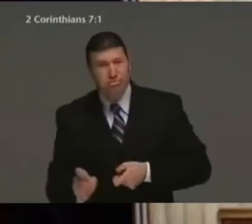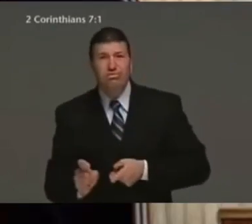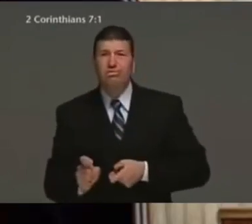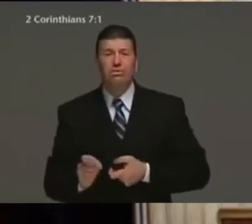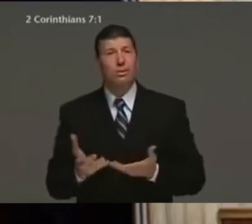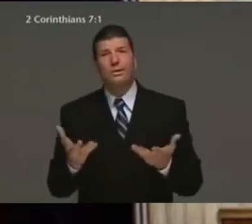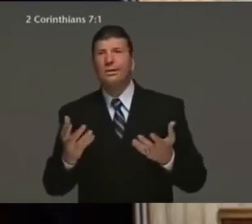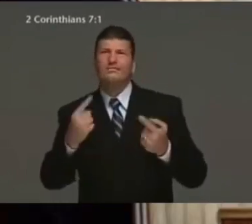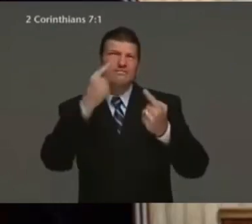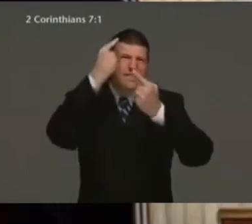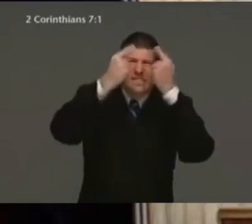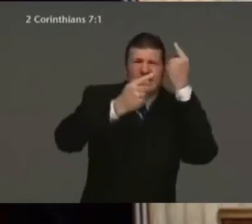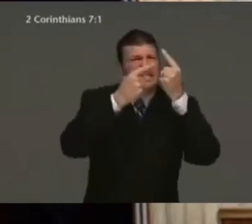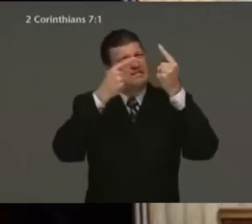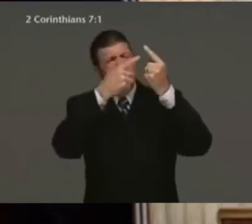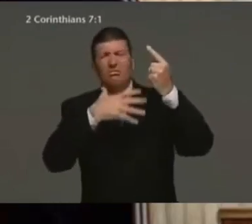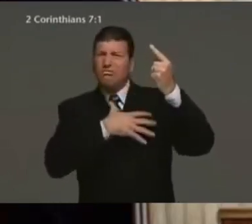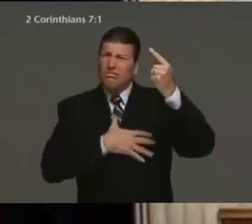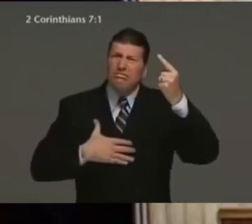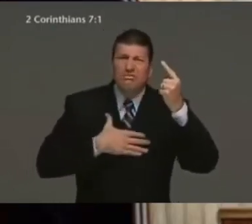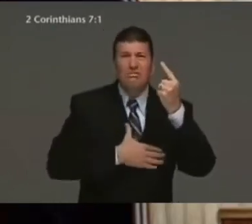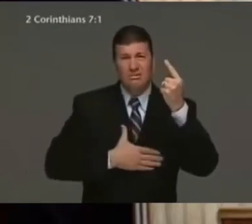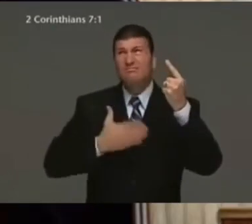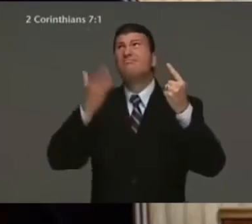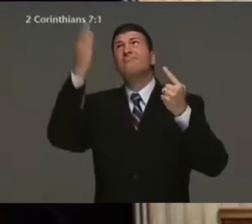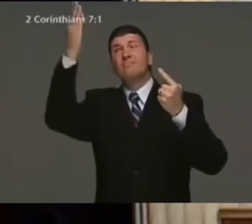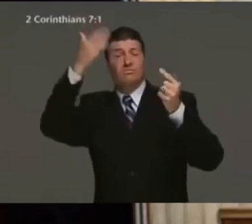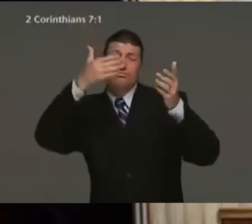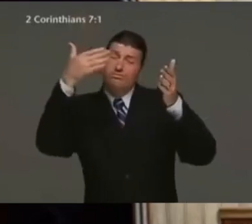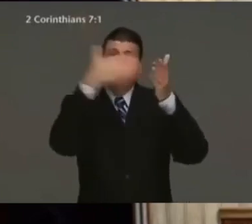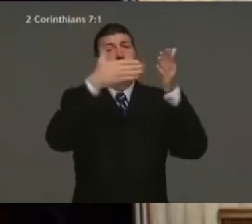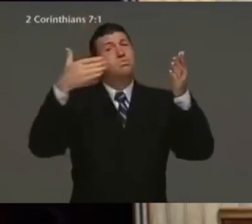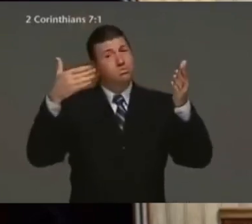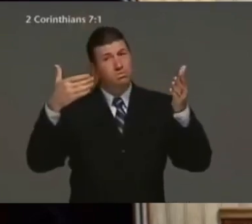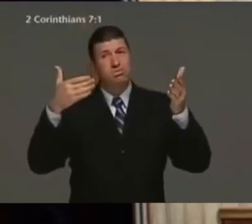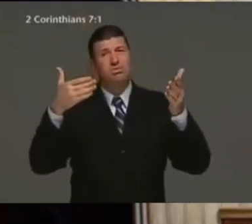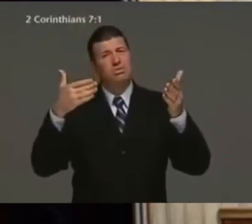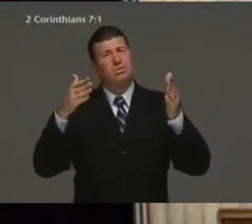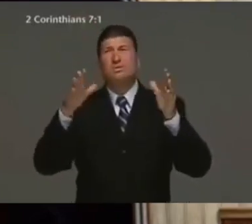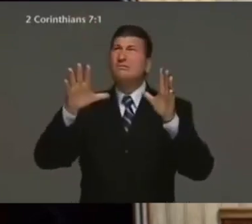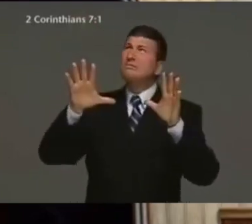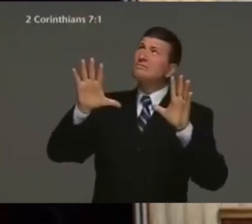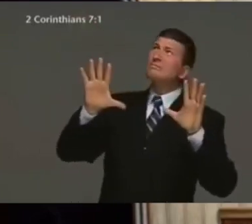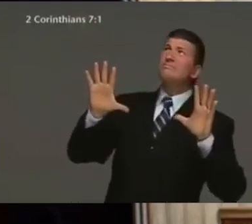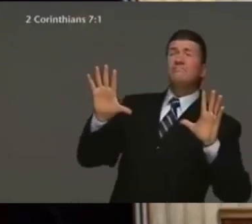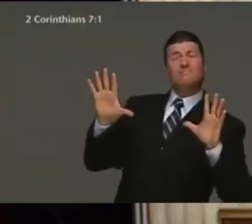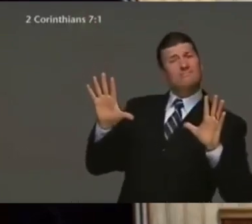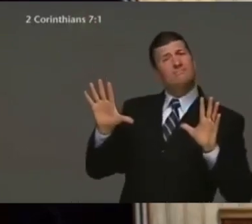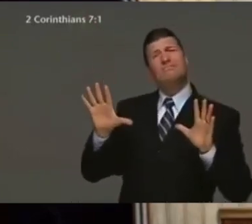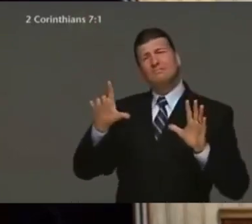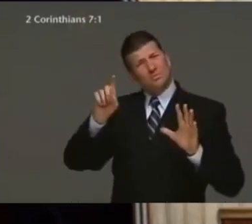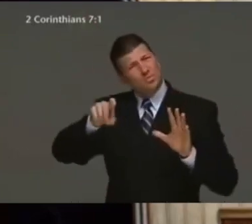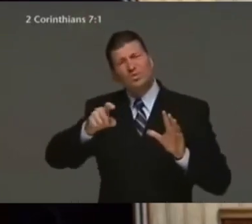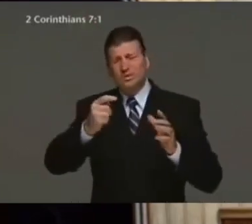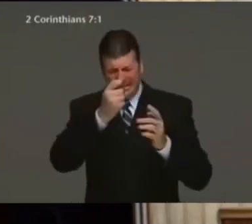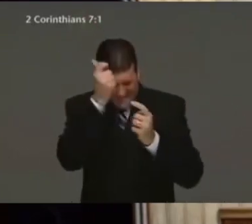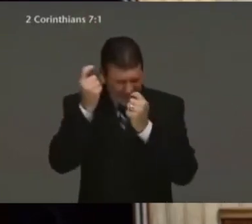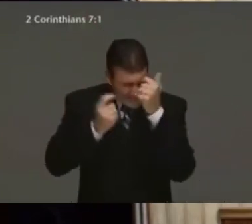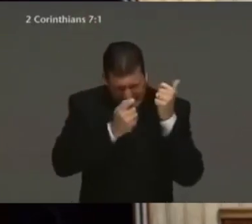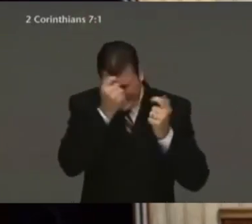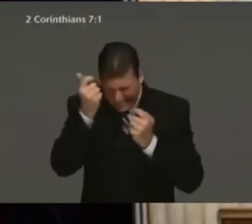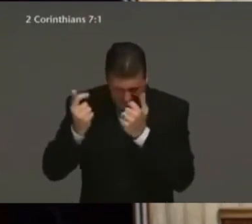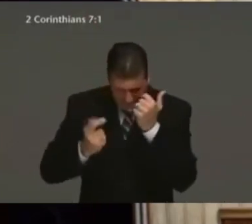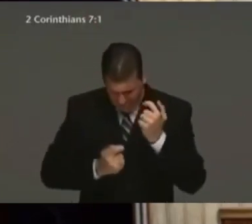You must stop putting the governing body high up on the pedestal, expecting them to be perfect. It will not be